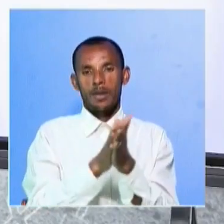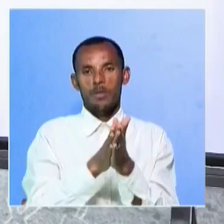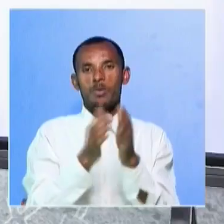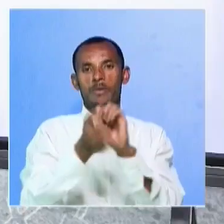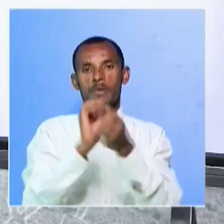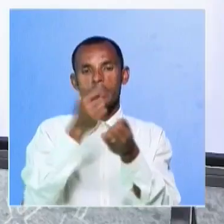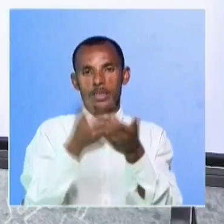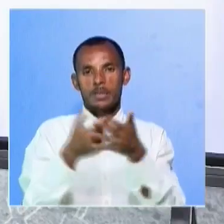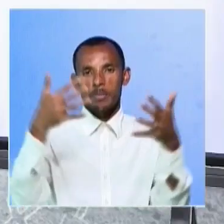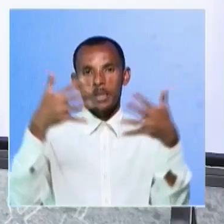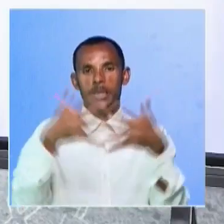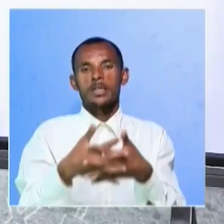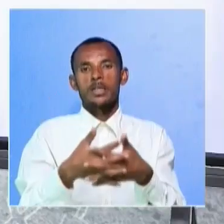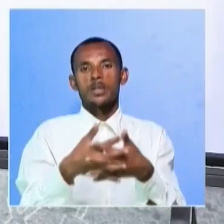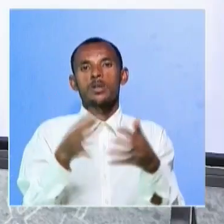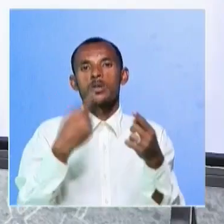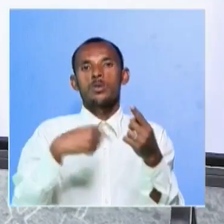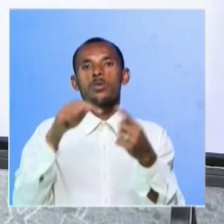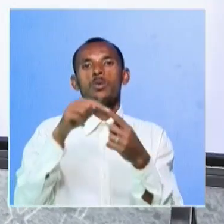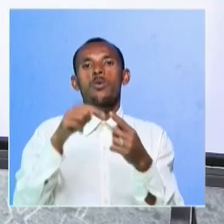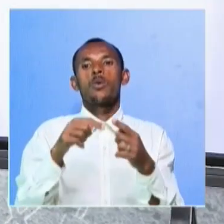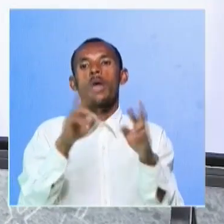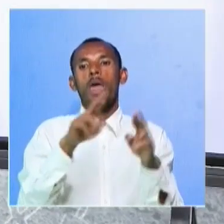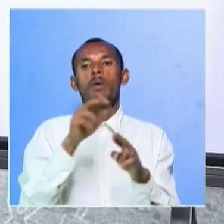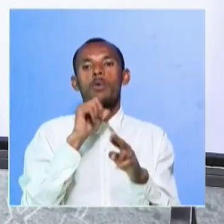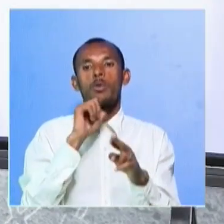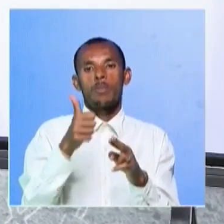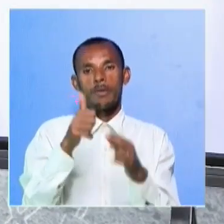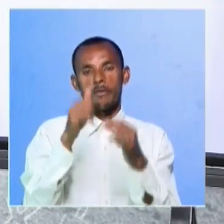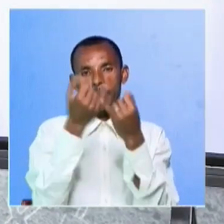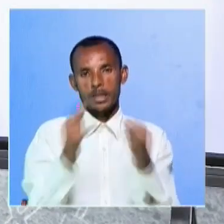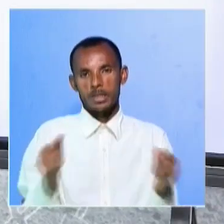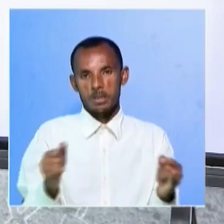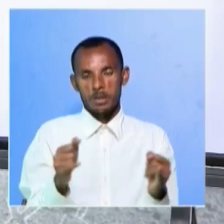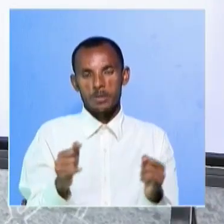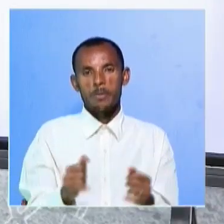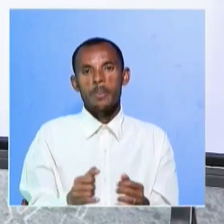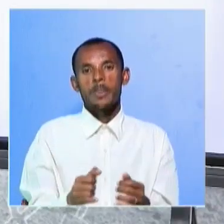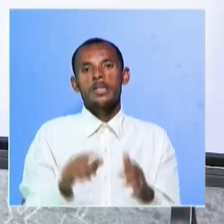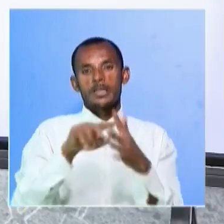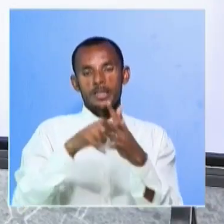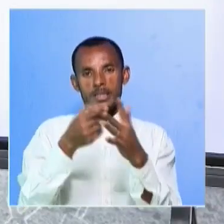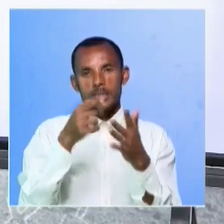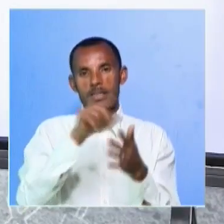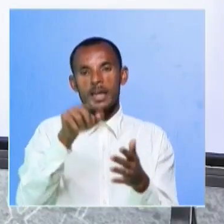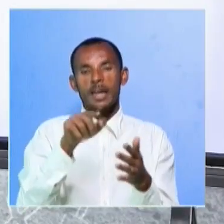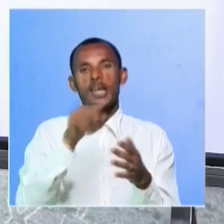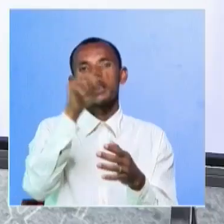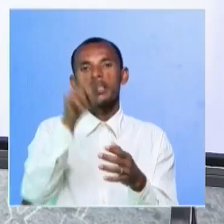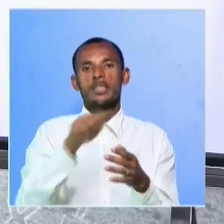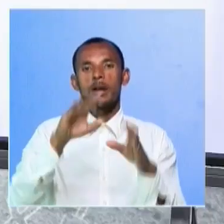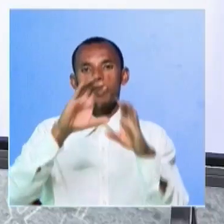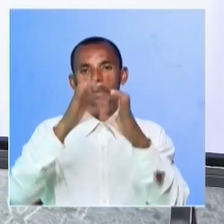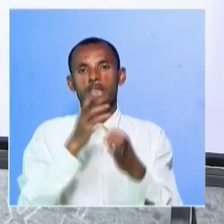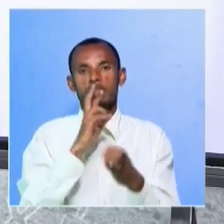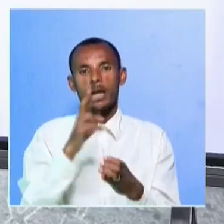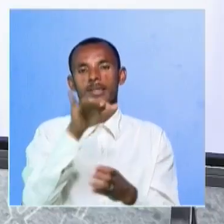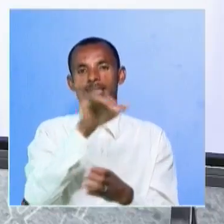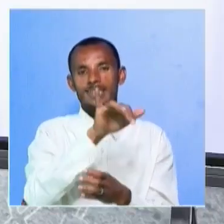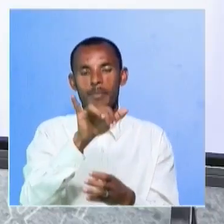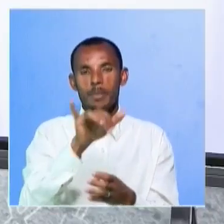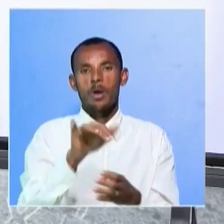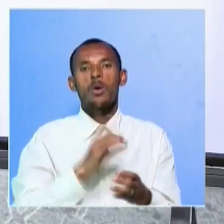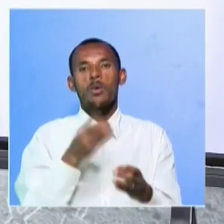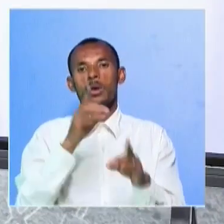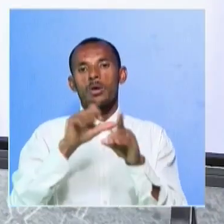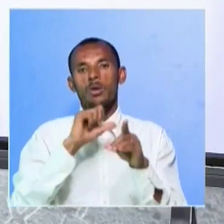mixed fraction into improper fraction. You don't need to take it. Since their integer parts are the same, we don't